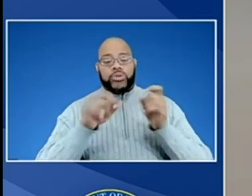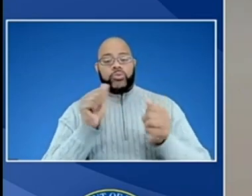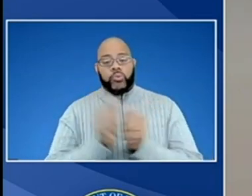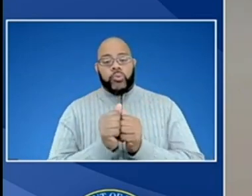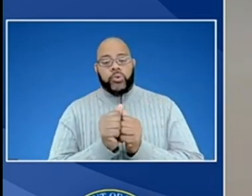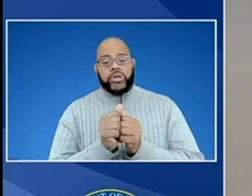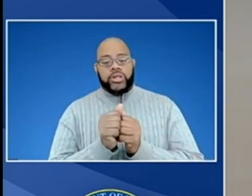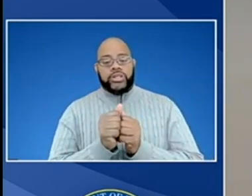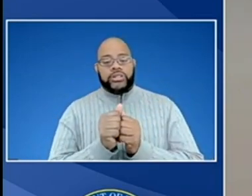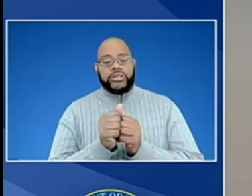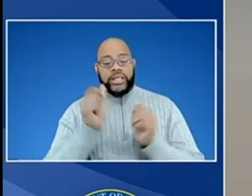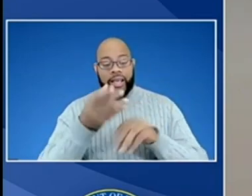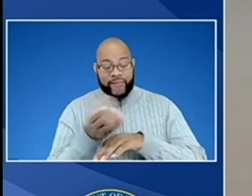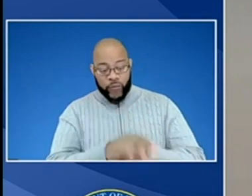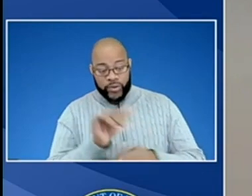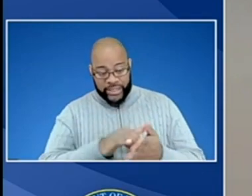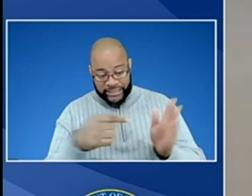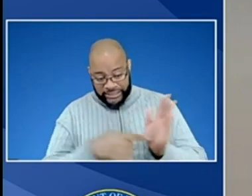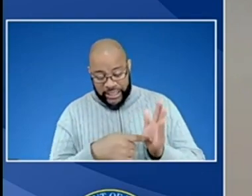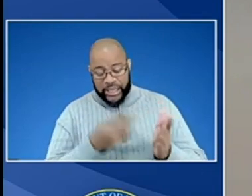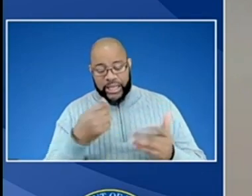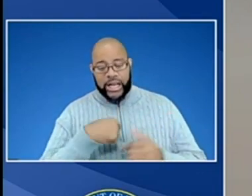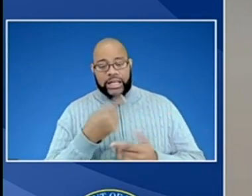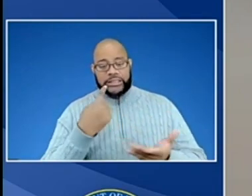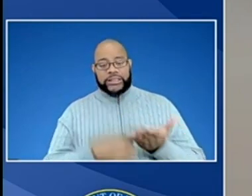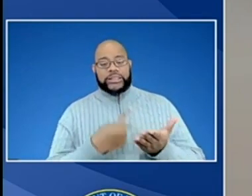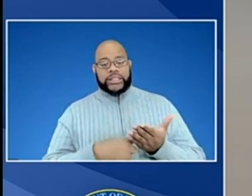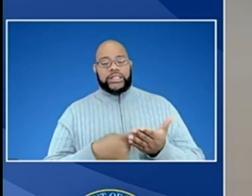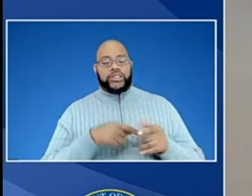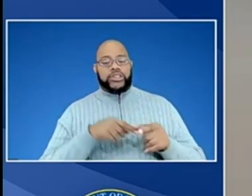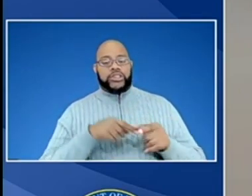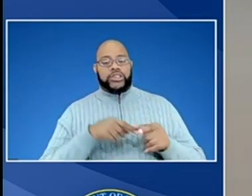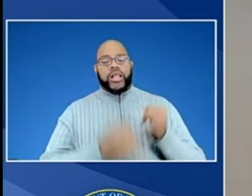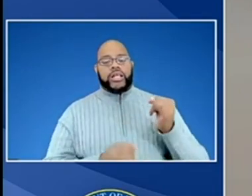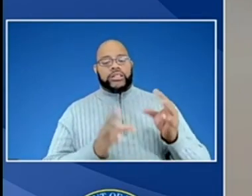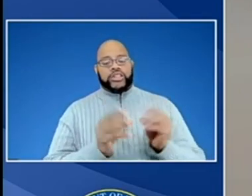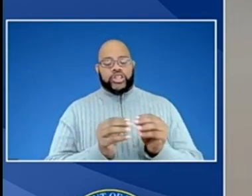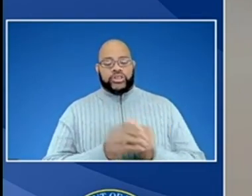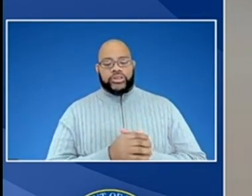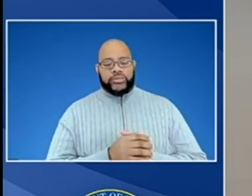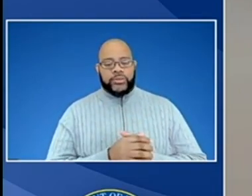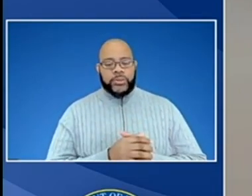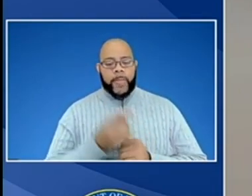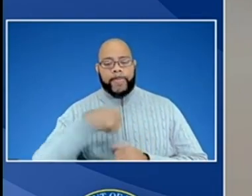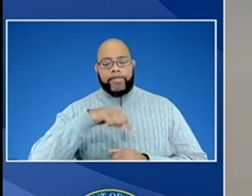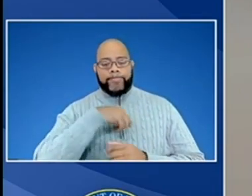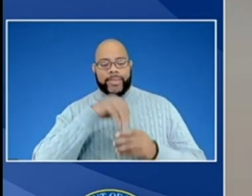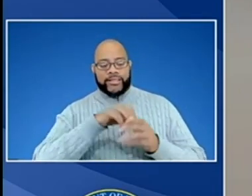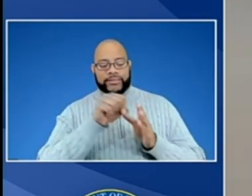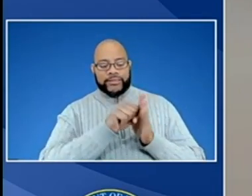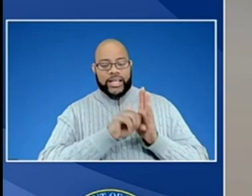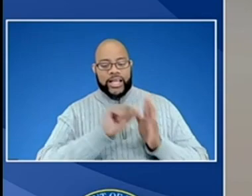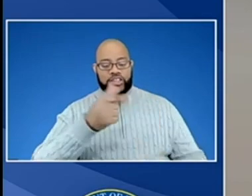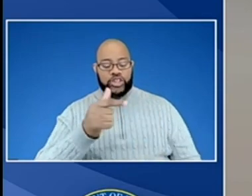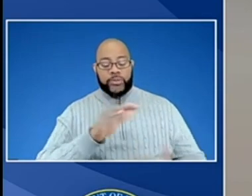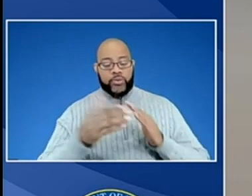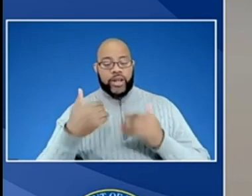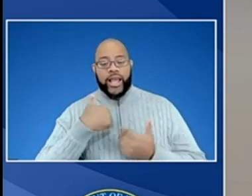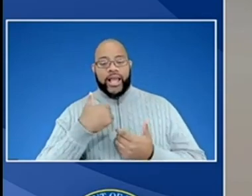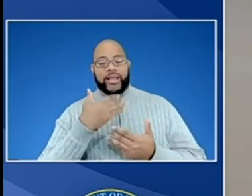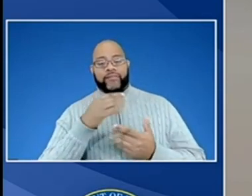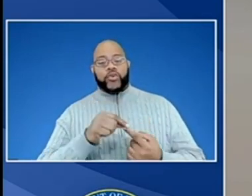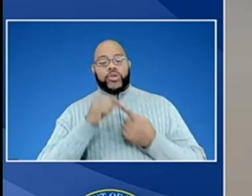legal enforceability of the debt. And as I discussed during the last session, we in the state AG community have had the somewhat